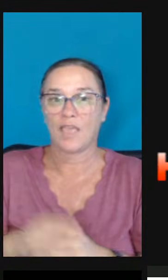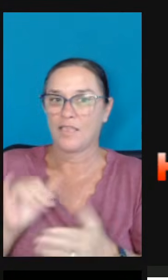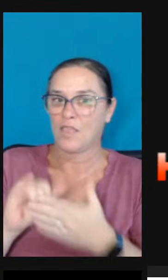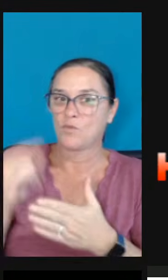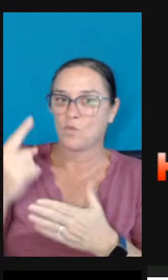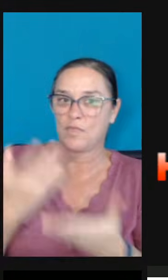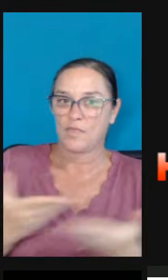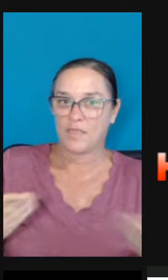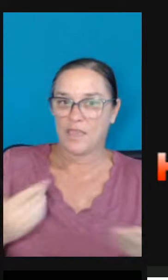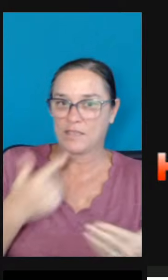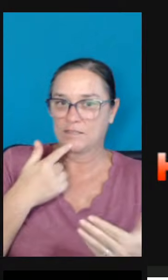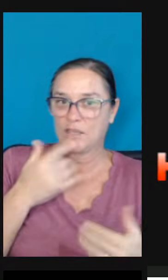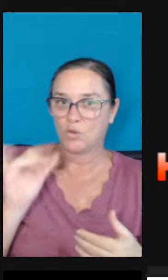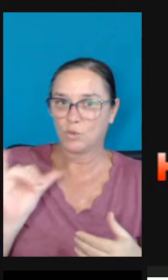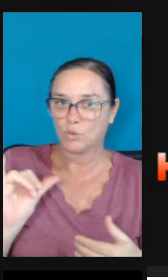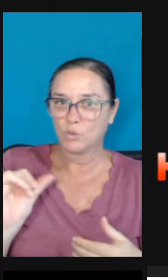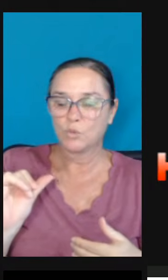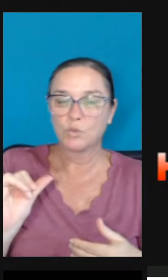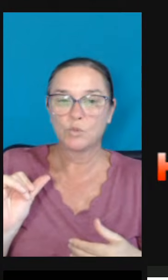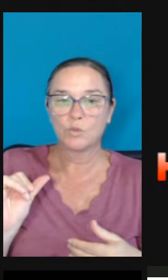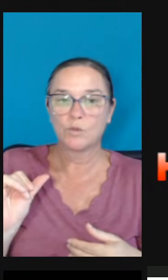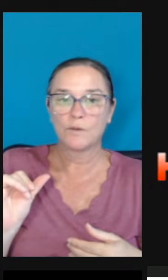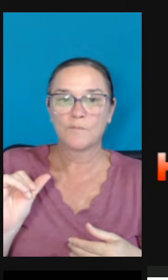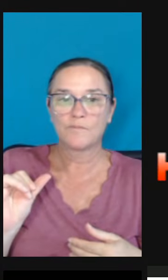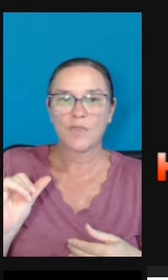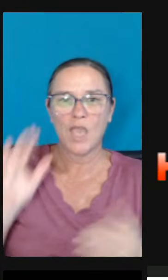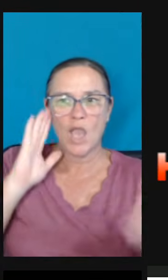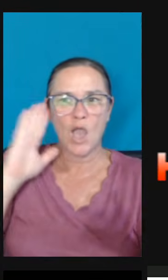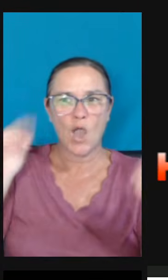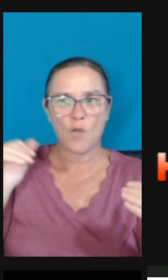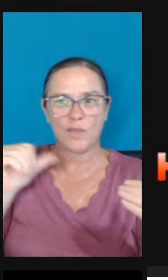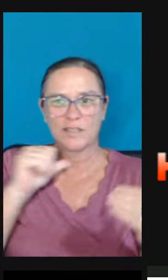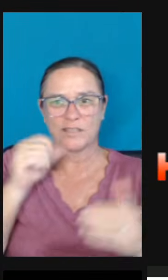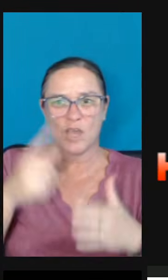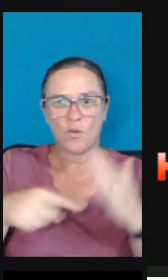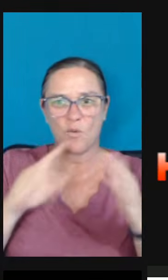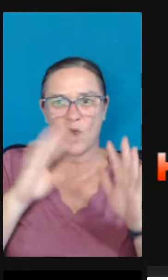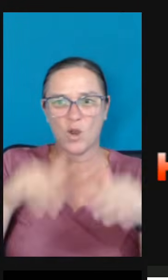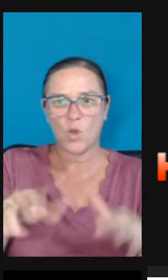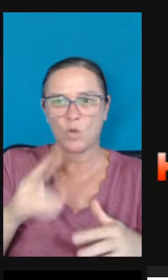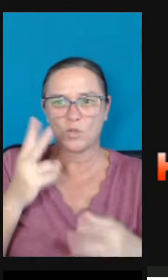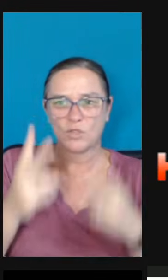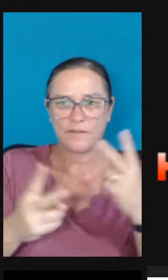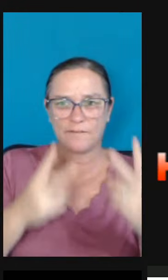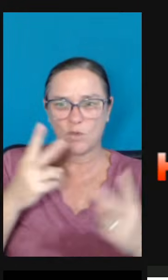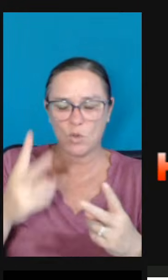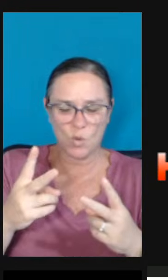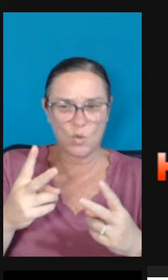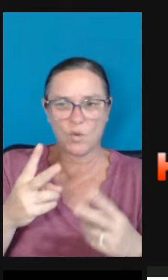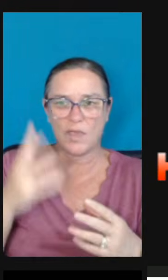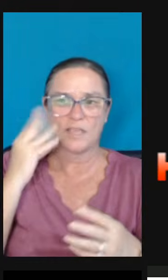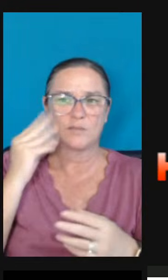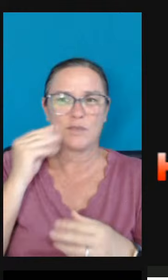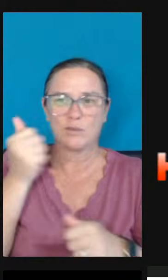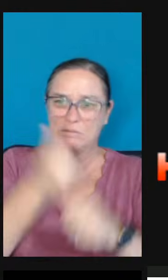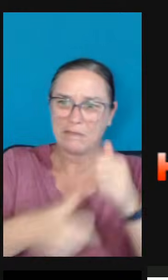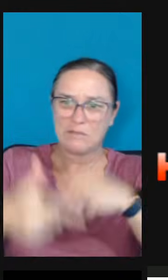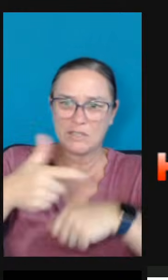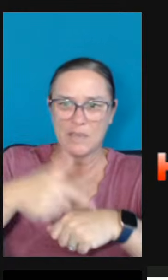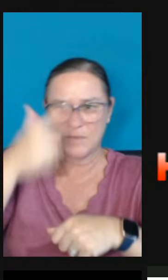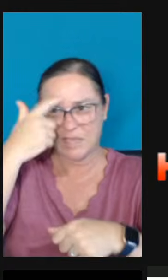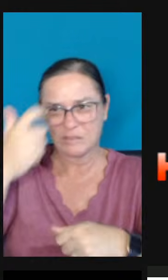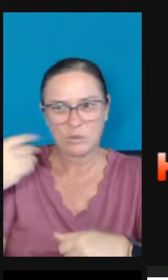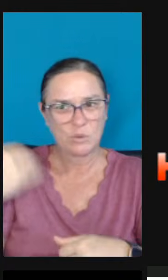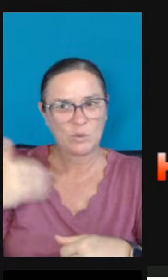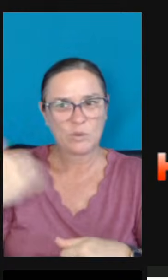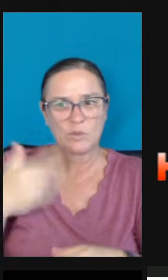was saying also, was just like, I hope this isn't what Ocean View goes through every time, because it was really rough with the fallout that